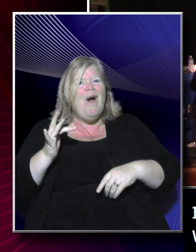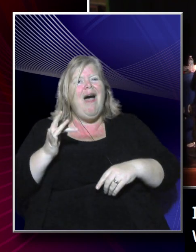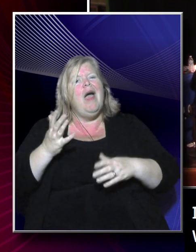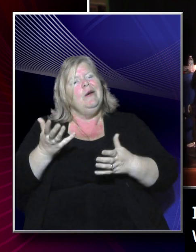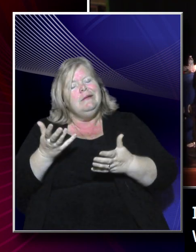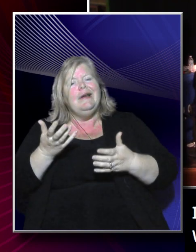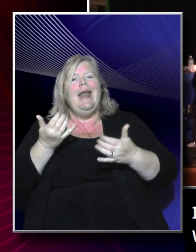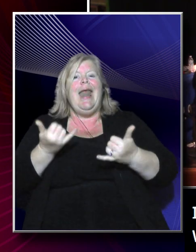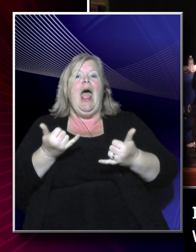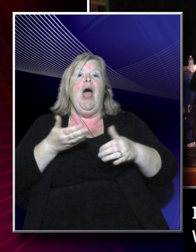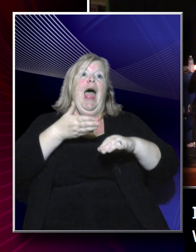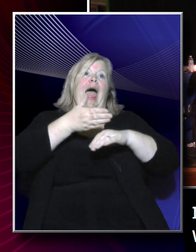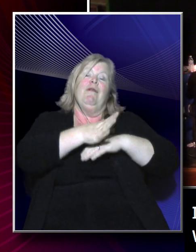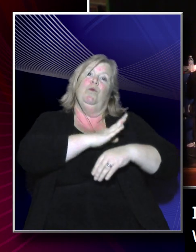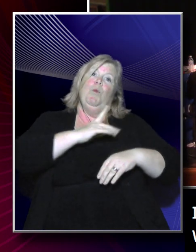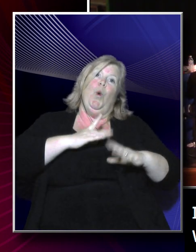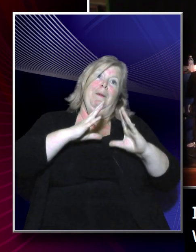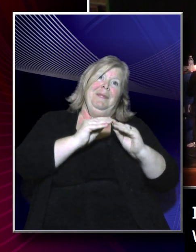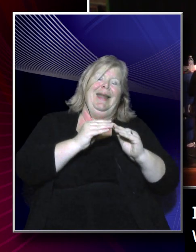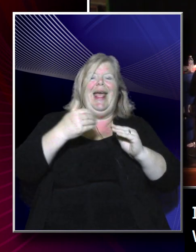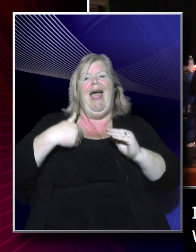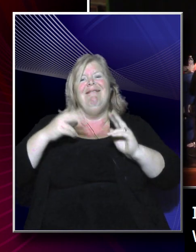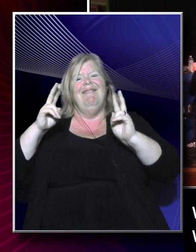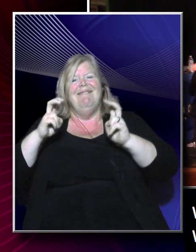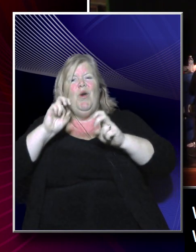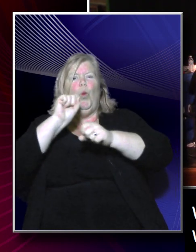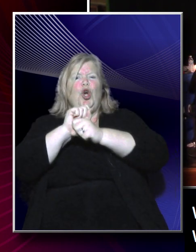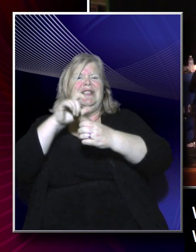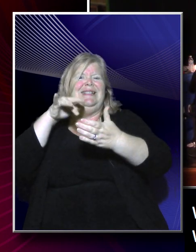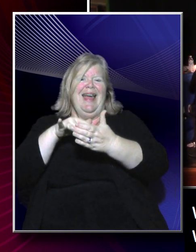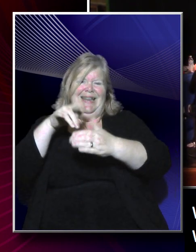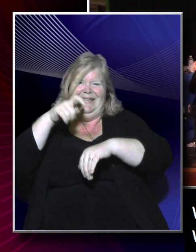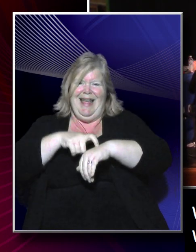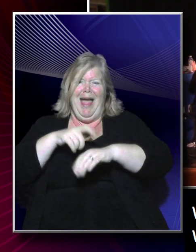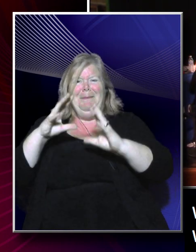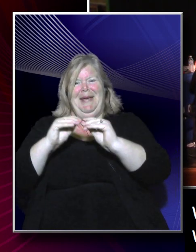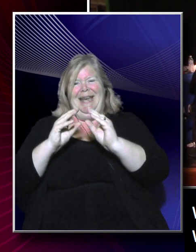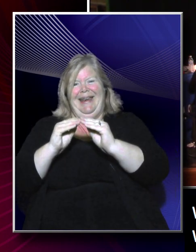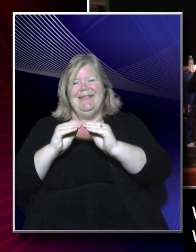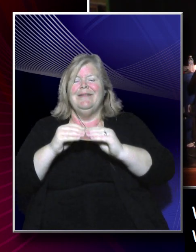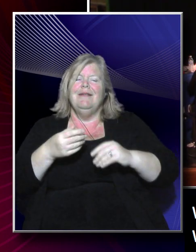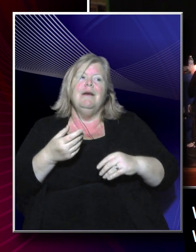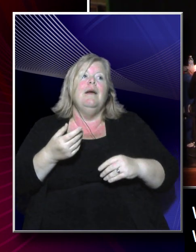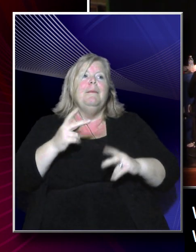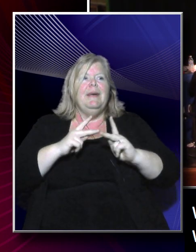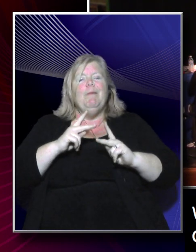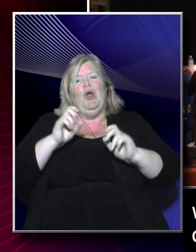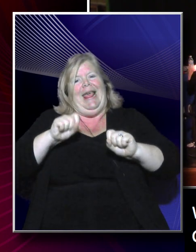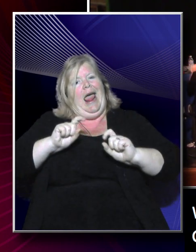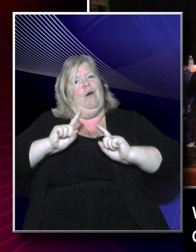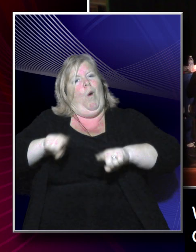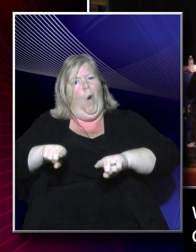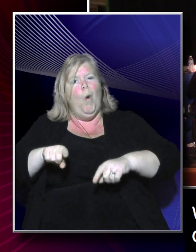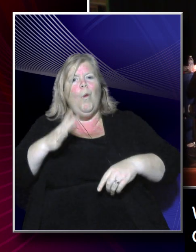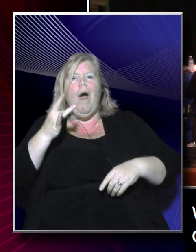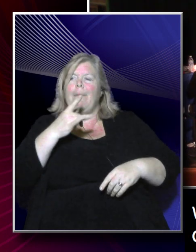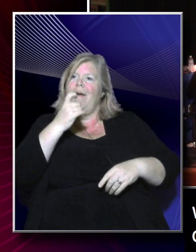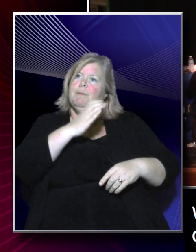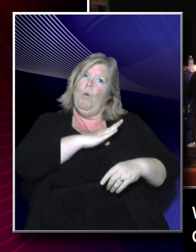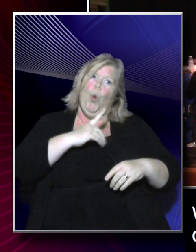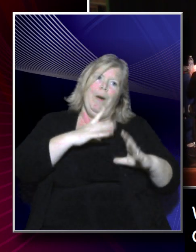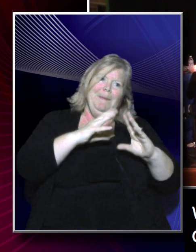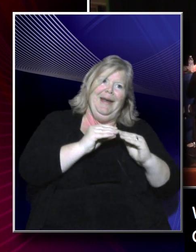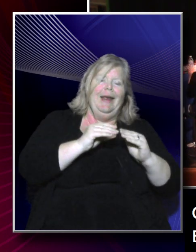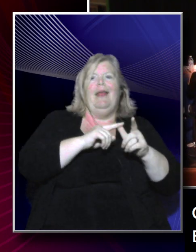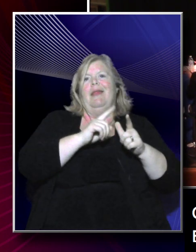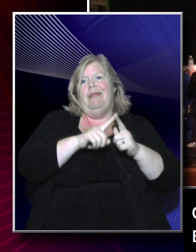study format immediately following. We find we get better attendance if people just go from the board meeting right into the work